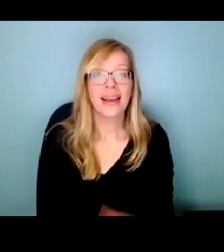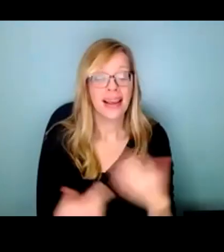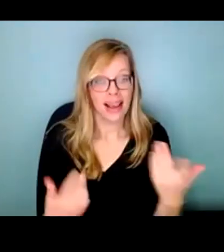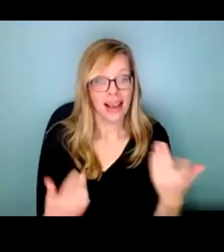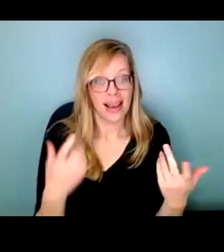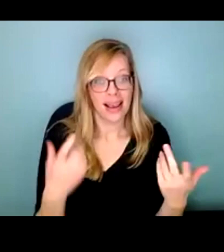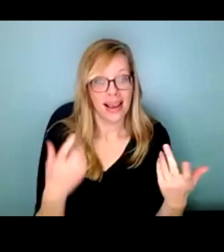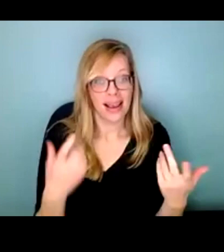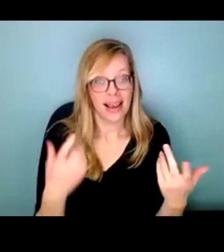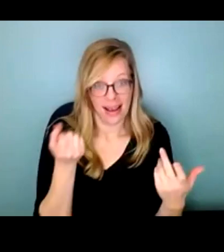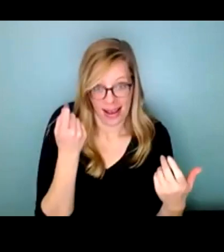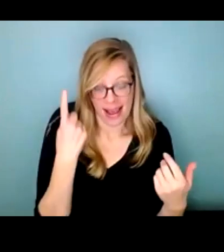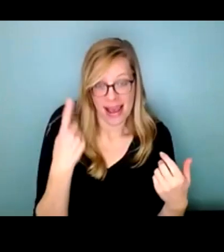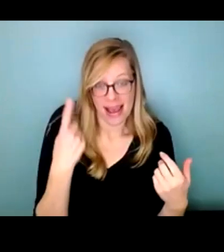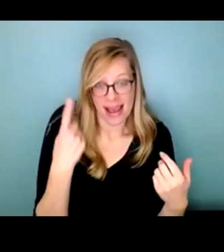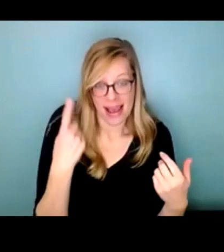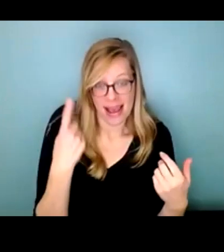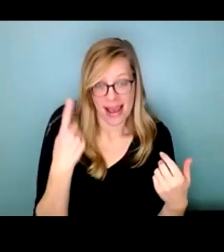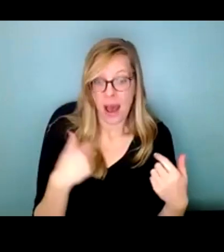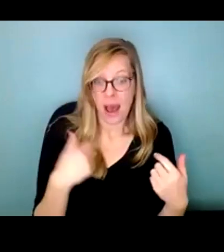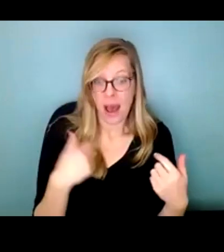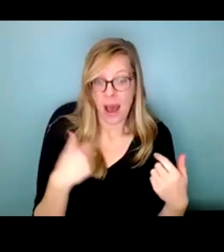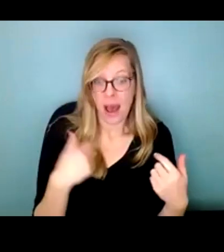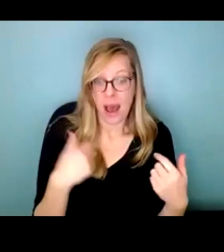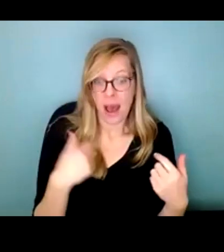That I should take my time And half of my family is from Germany